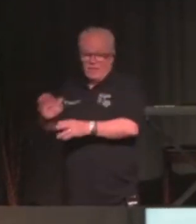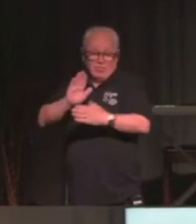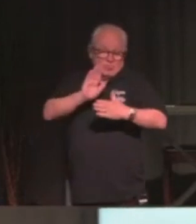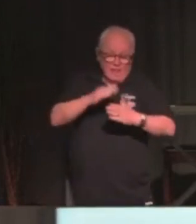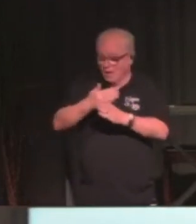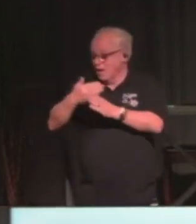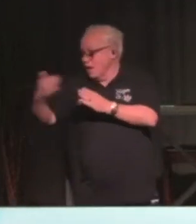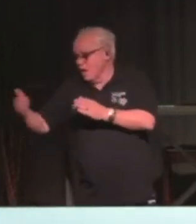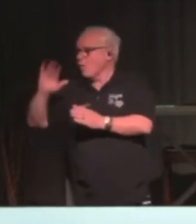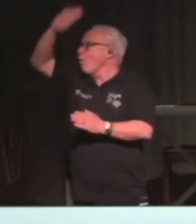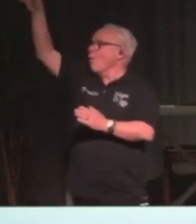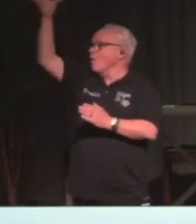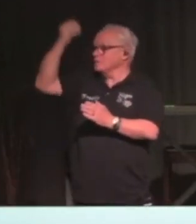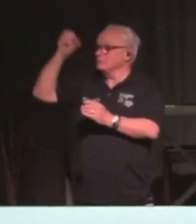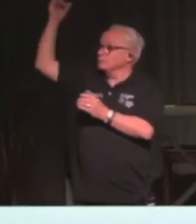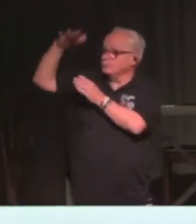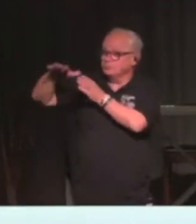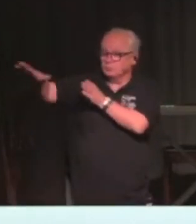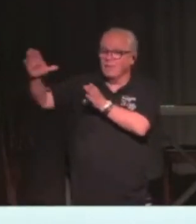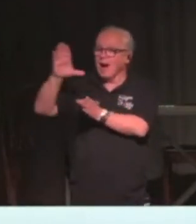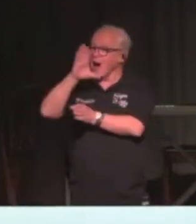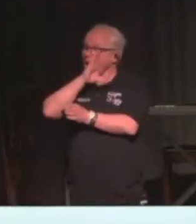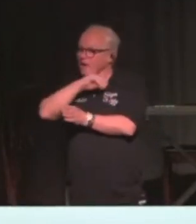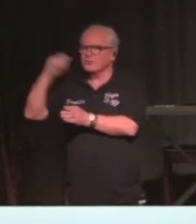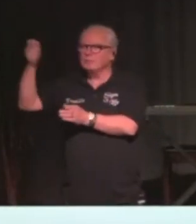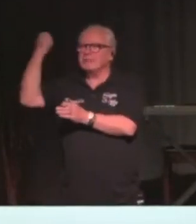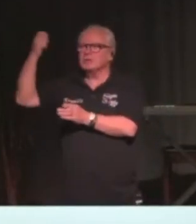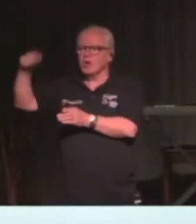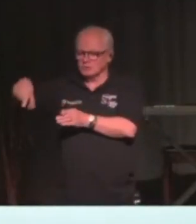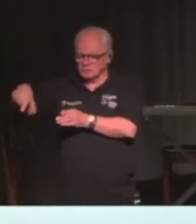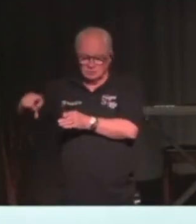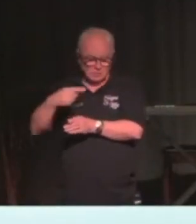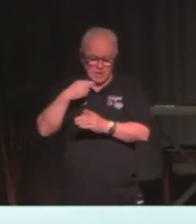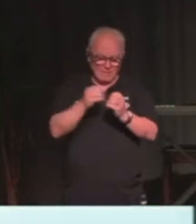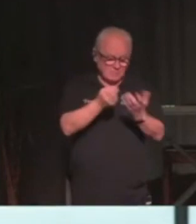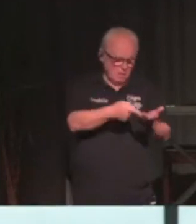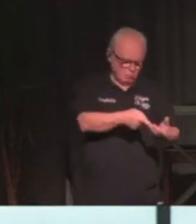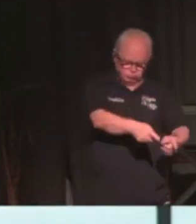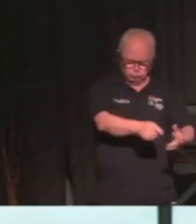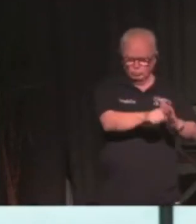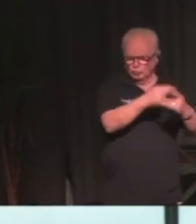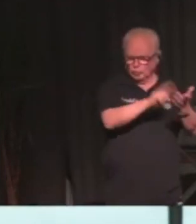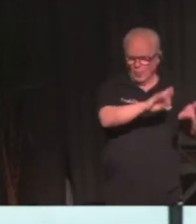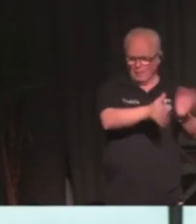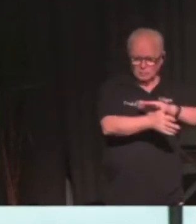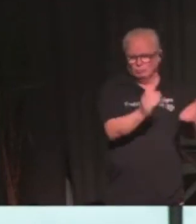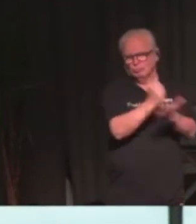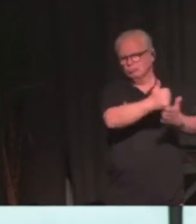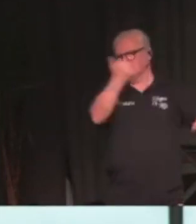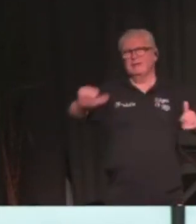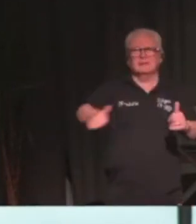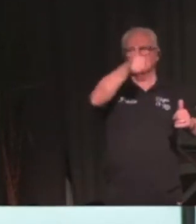Okay, and after Pentecost. Now, the Bible declares that John was the greatest of all the Old Testament prophets, but the